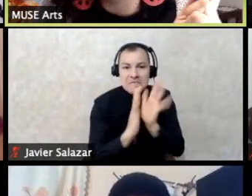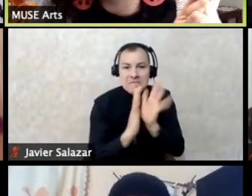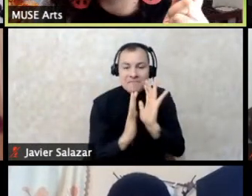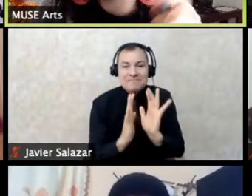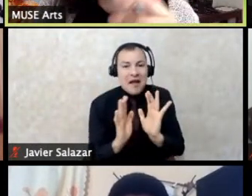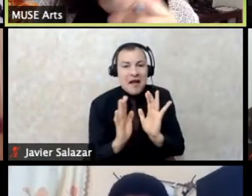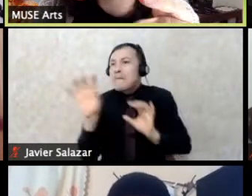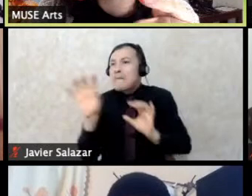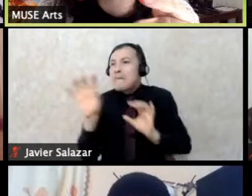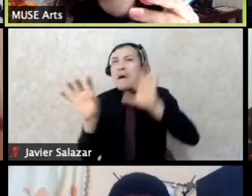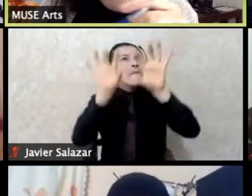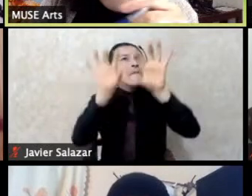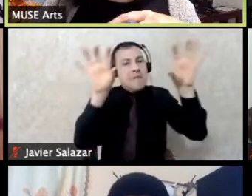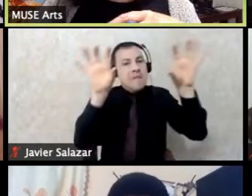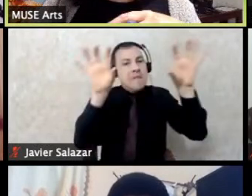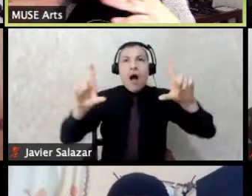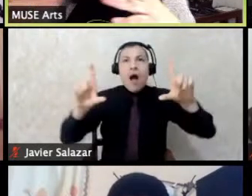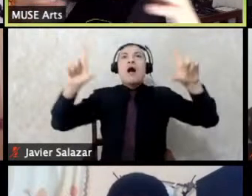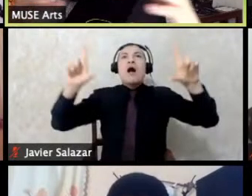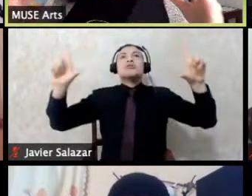see,